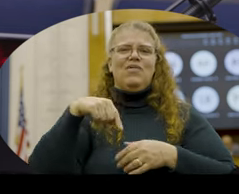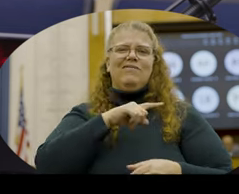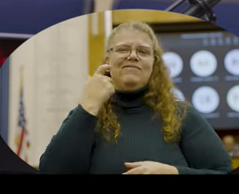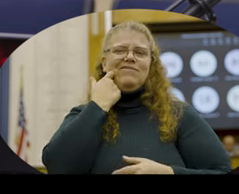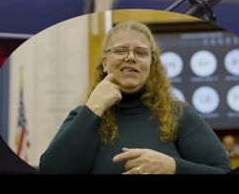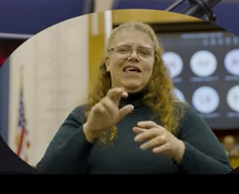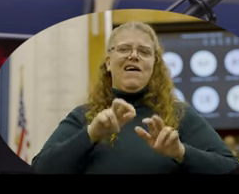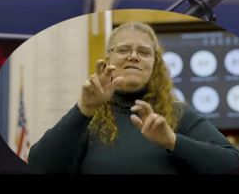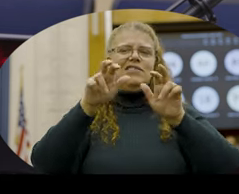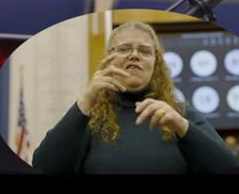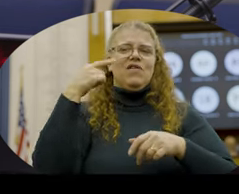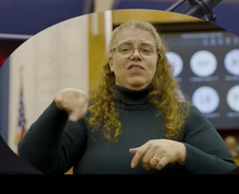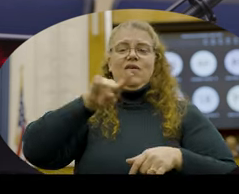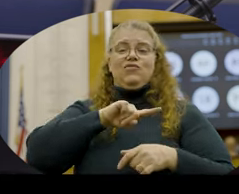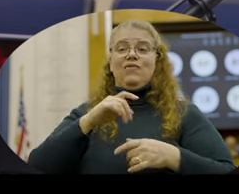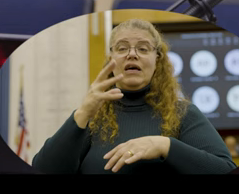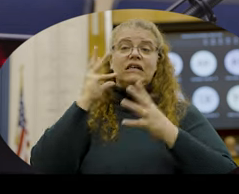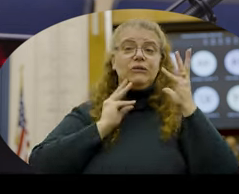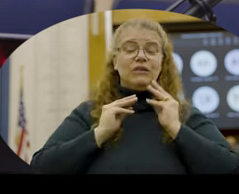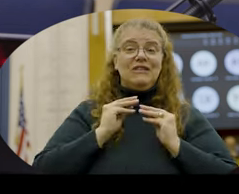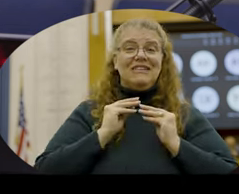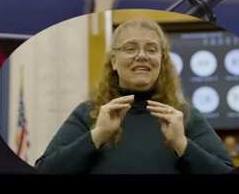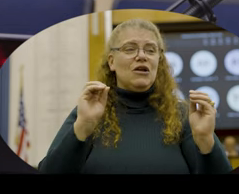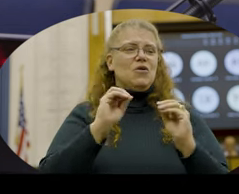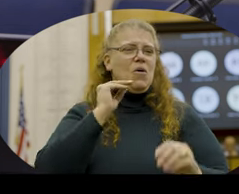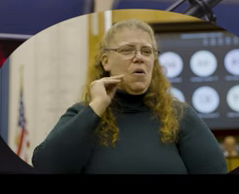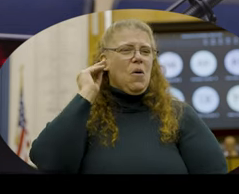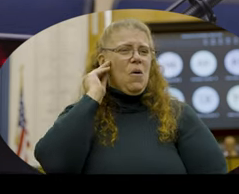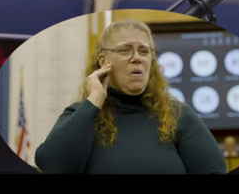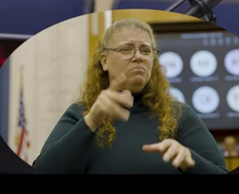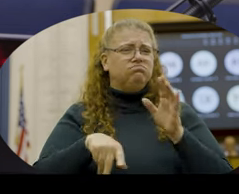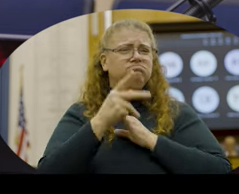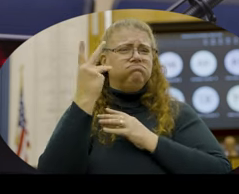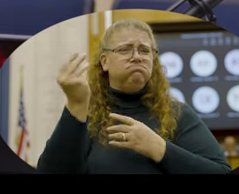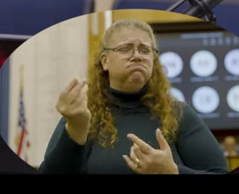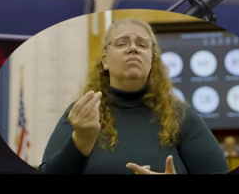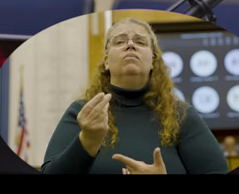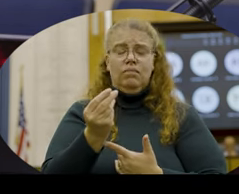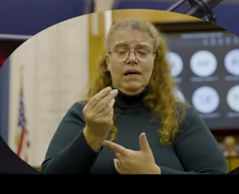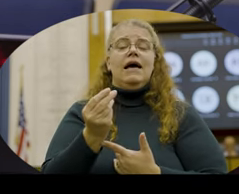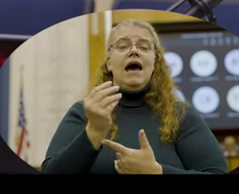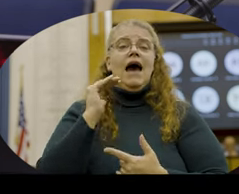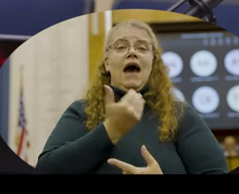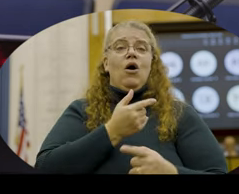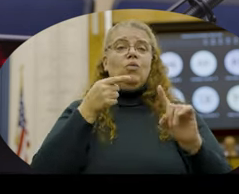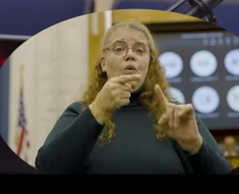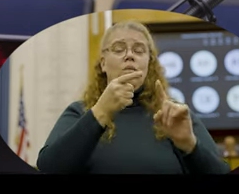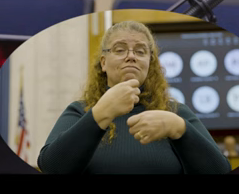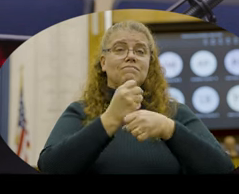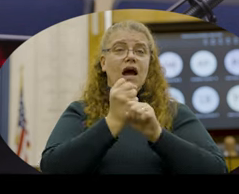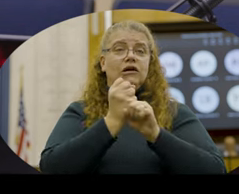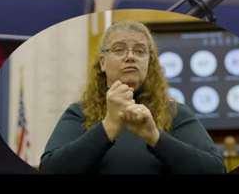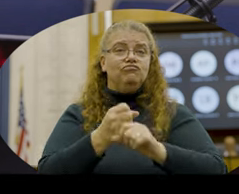we've recently invested into serving those who are experiencing houselessness. Our goal is to create resilience